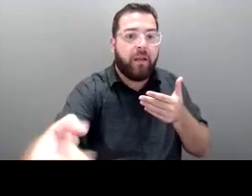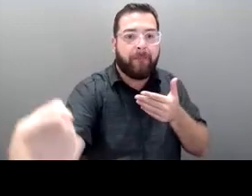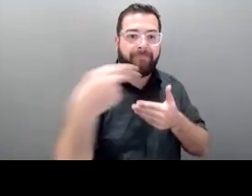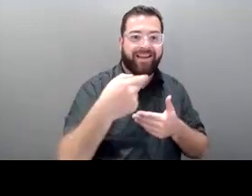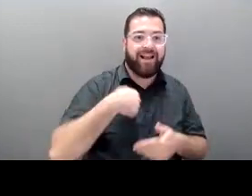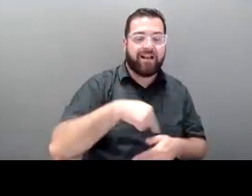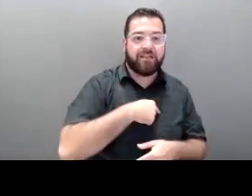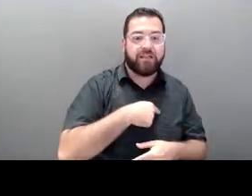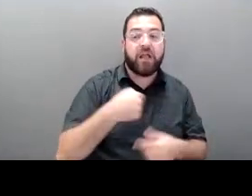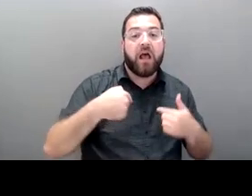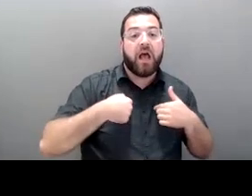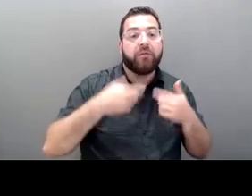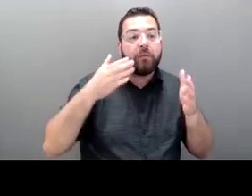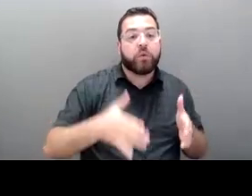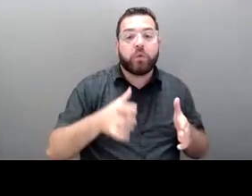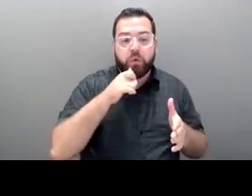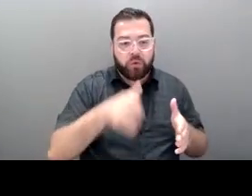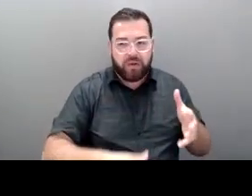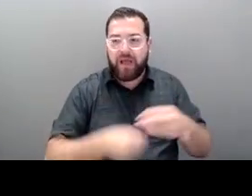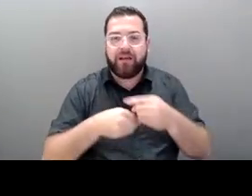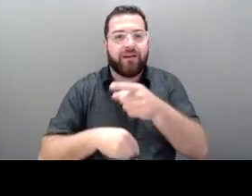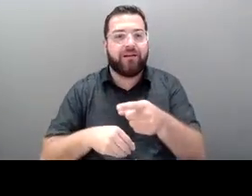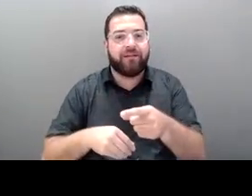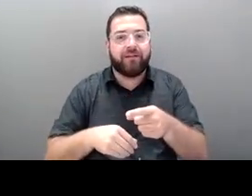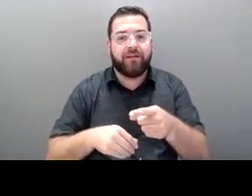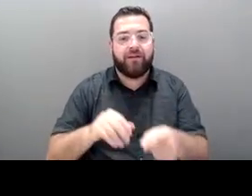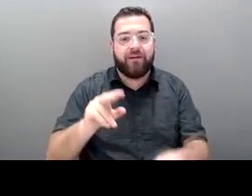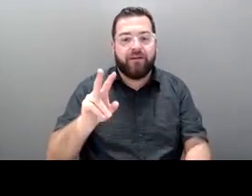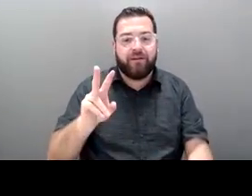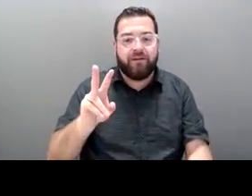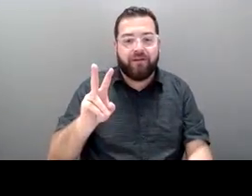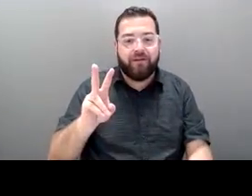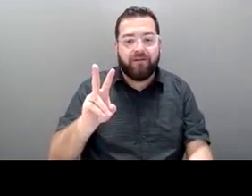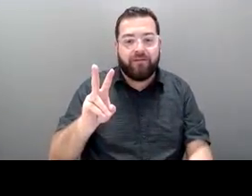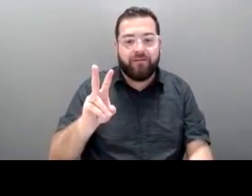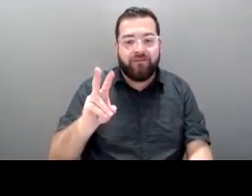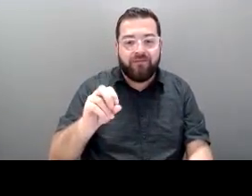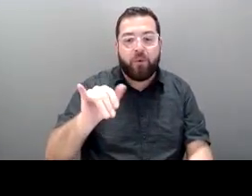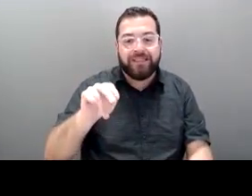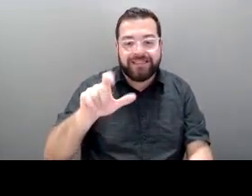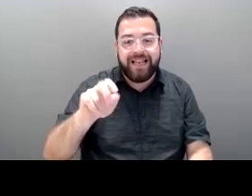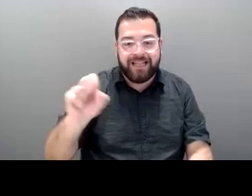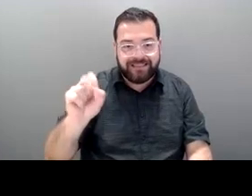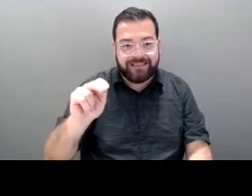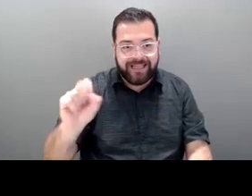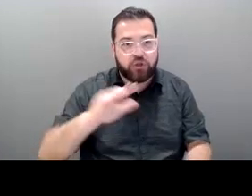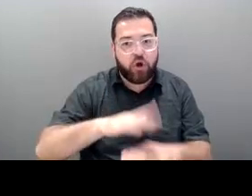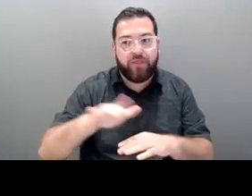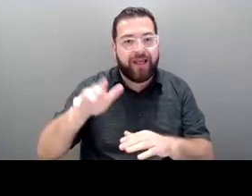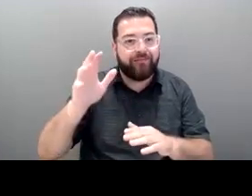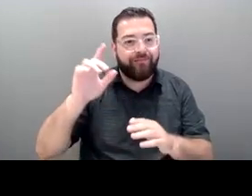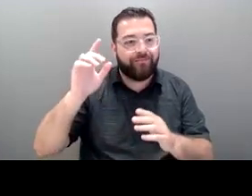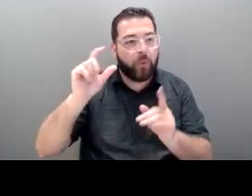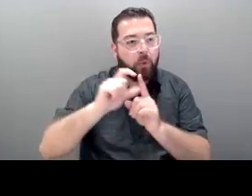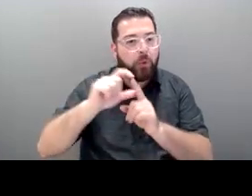was the one that put up voicelessness on the little, the sheet, the thought sheet, because what it really